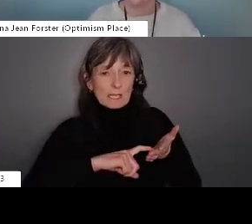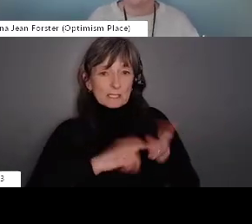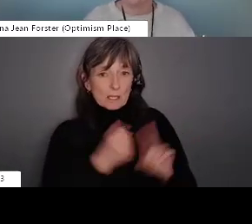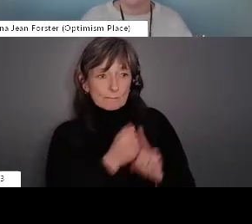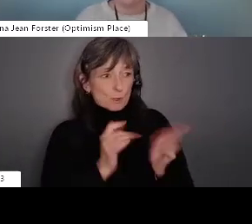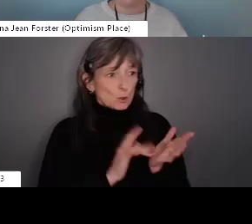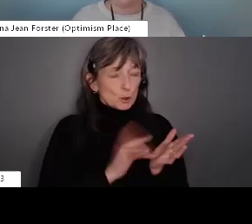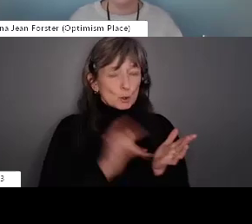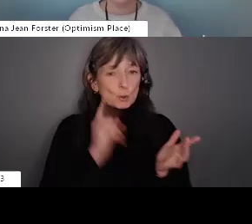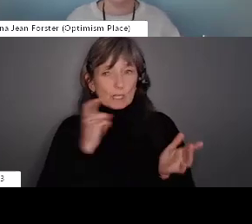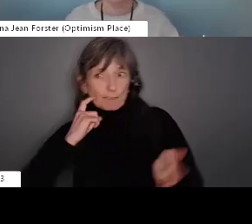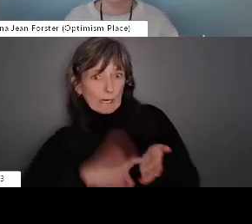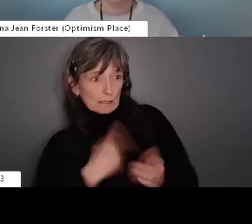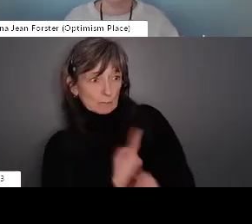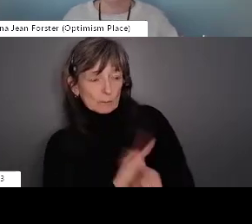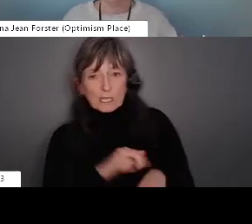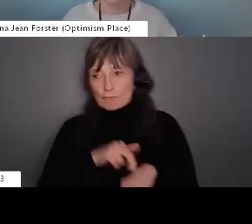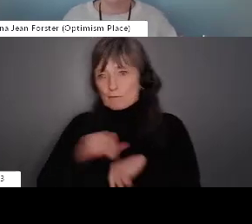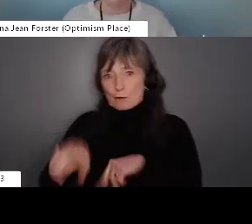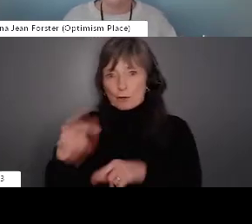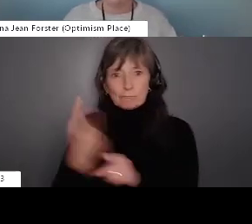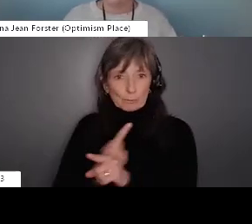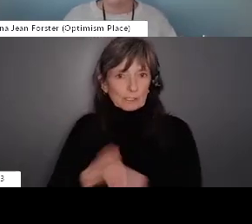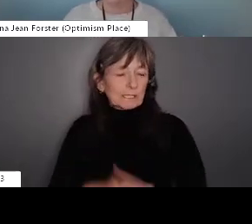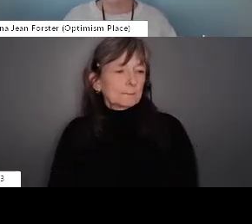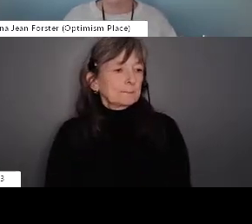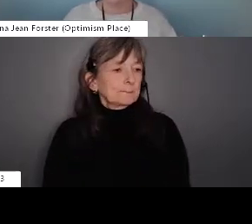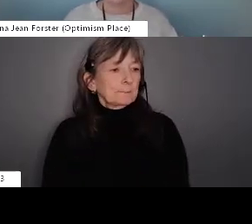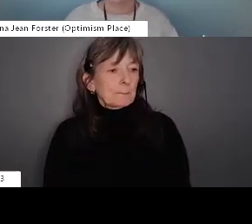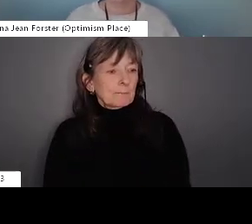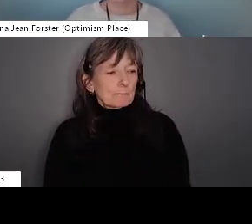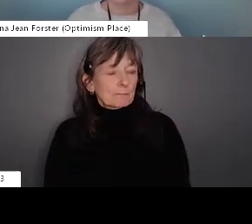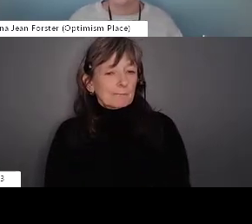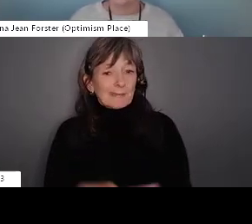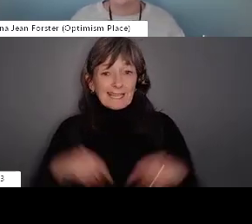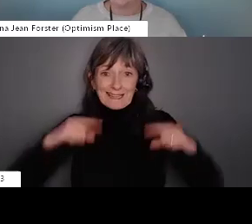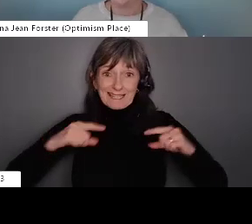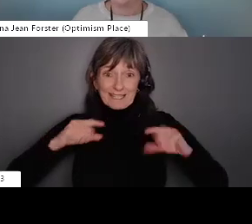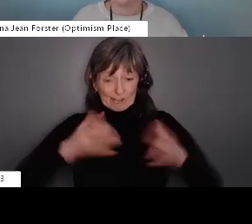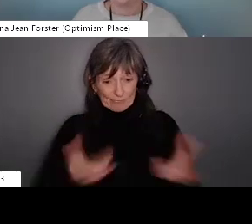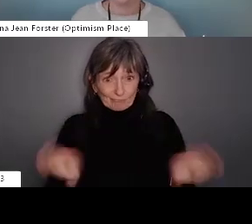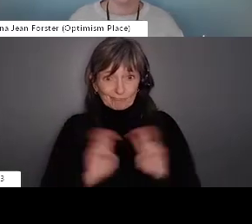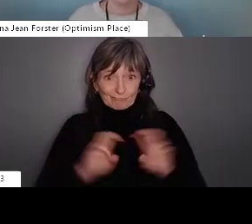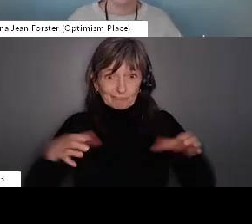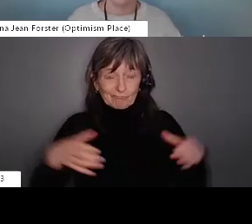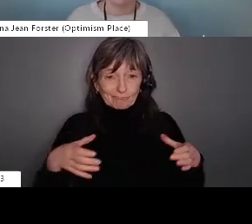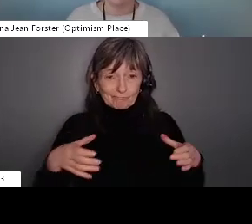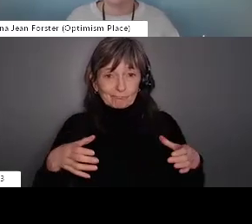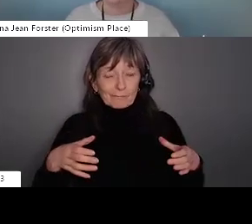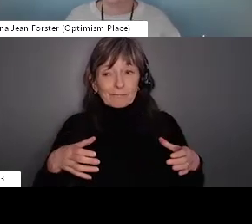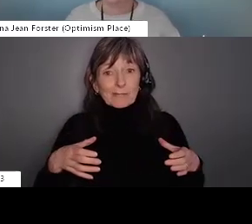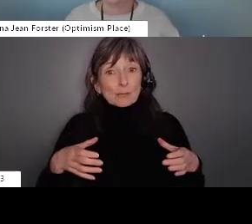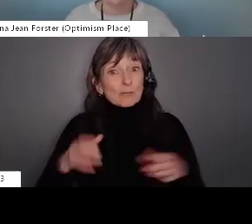refer to community services. And then this table engages with risk